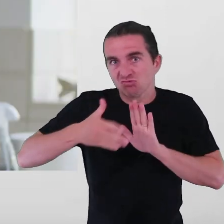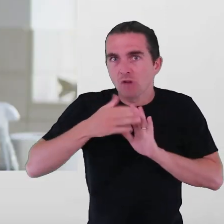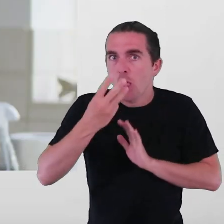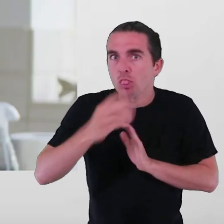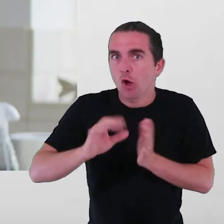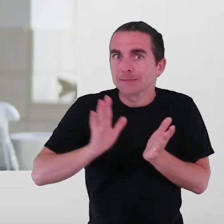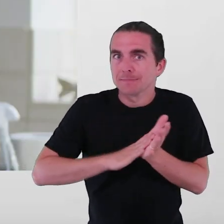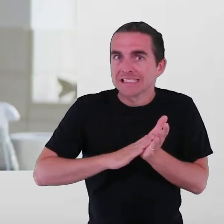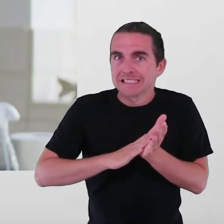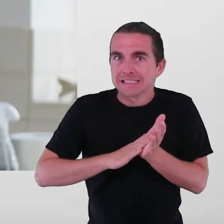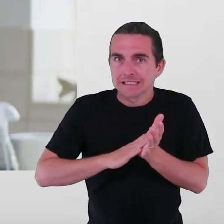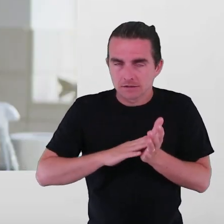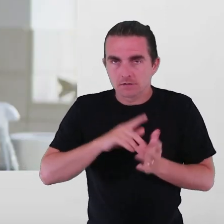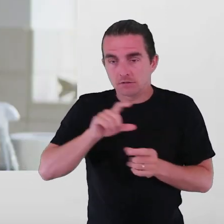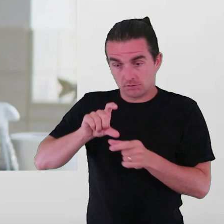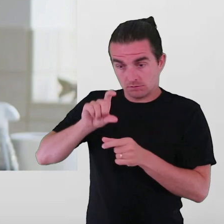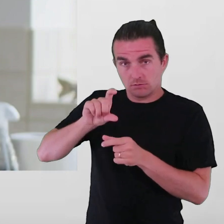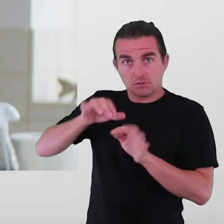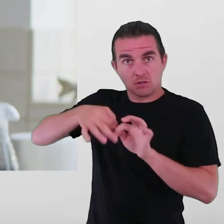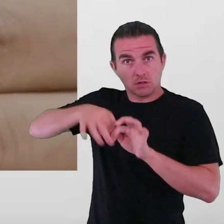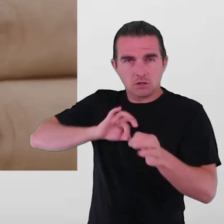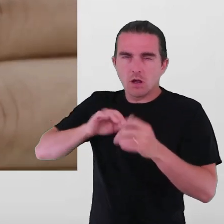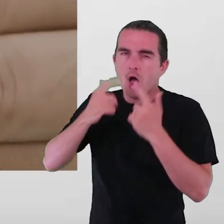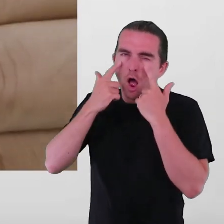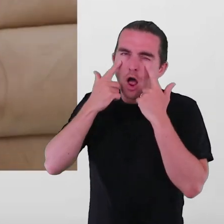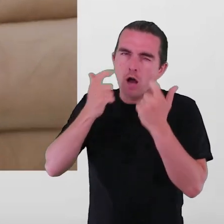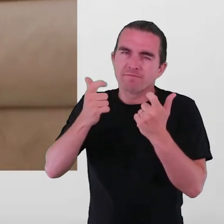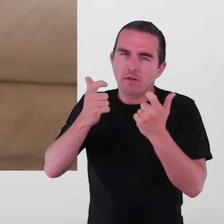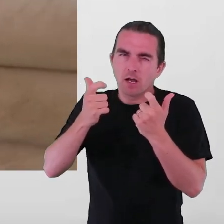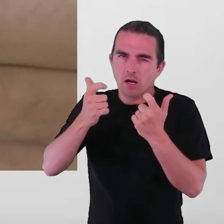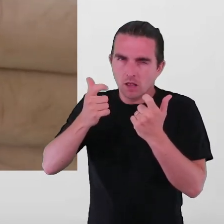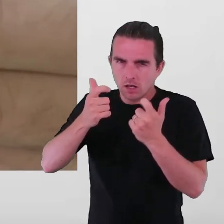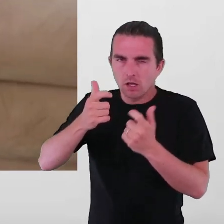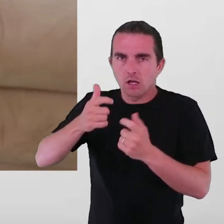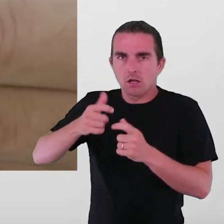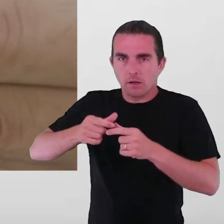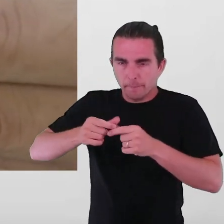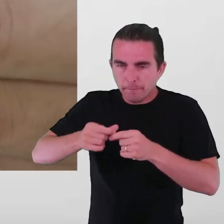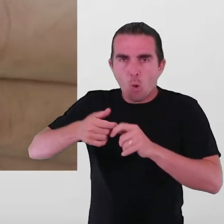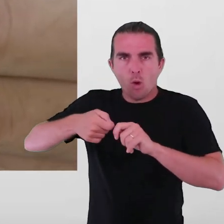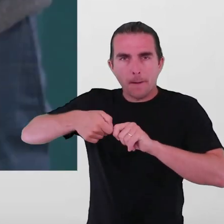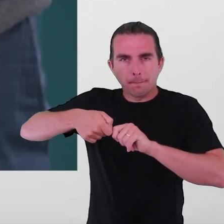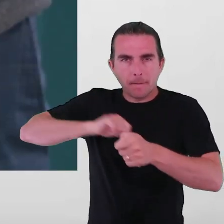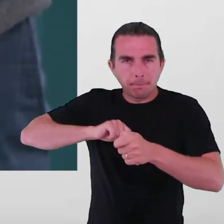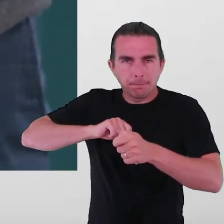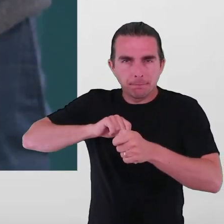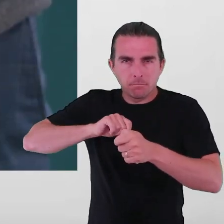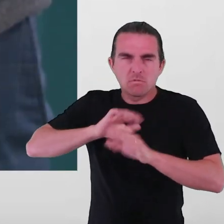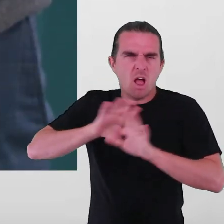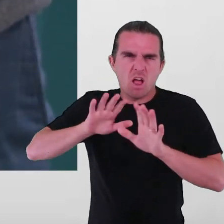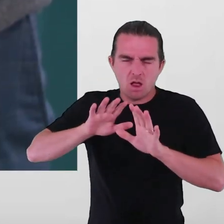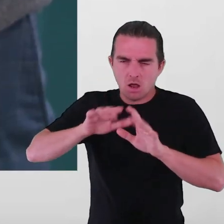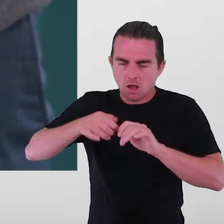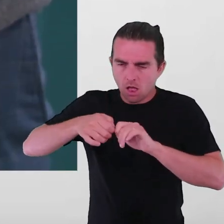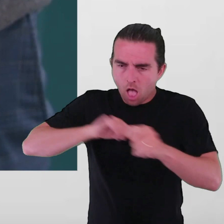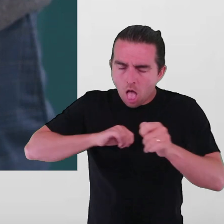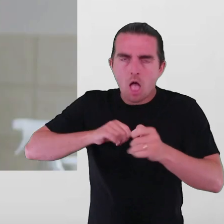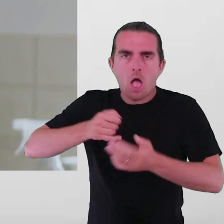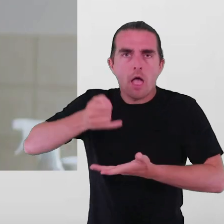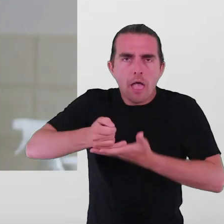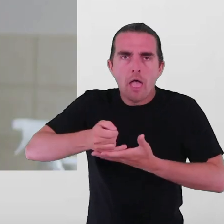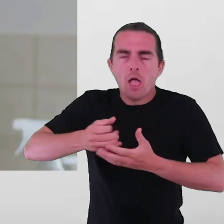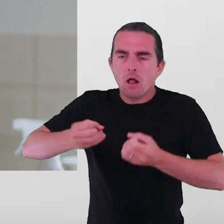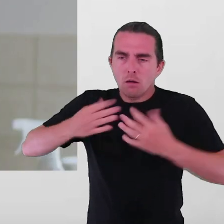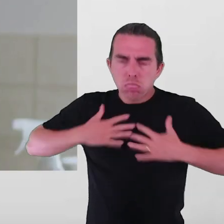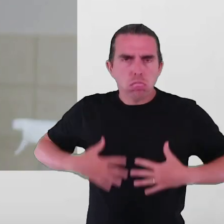opened, start the test within 30 minutes. Carefully twist or snap open the extraction buffer sachet,